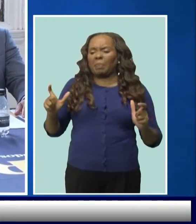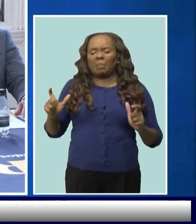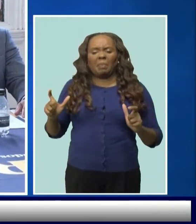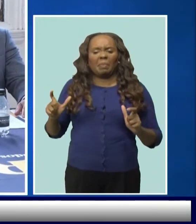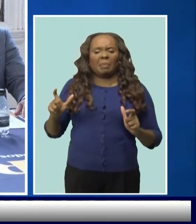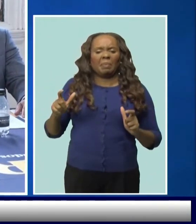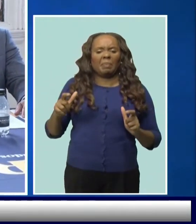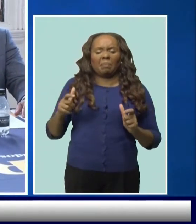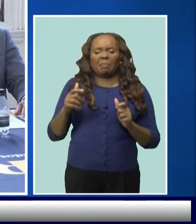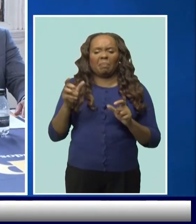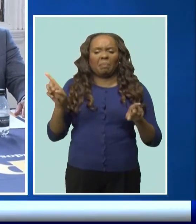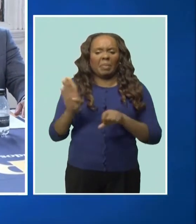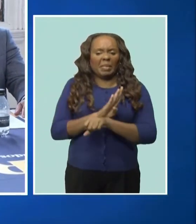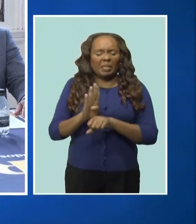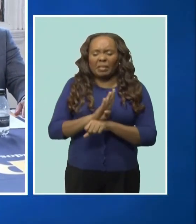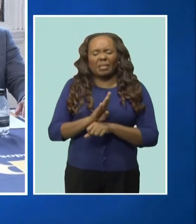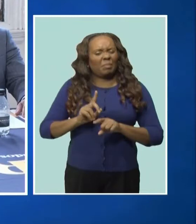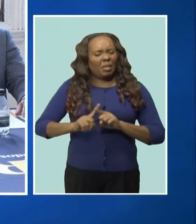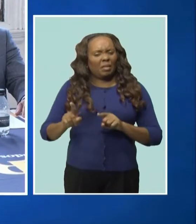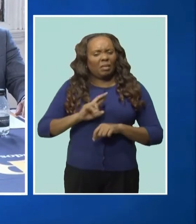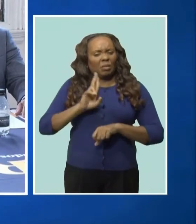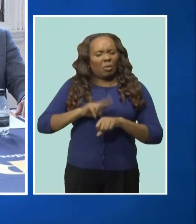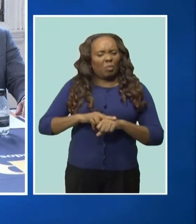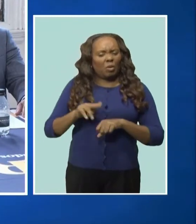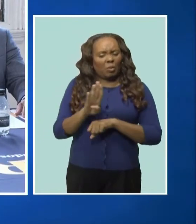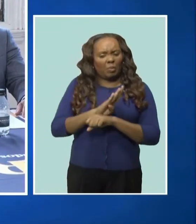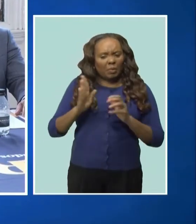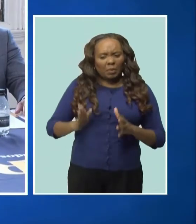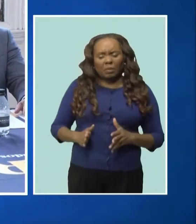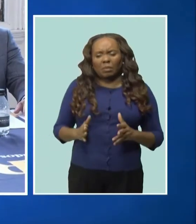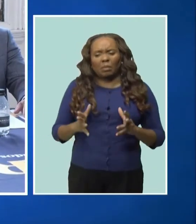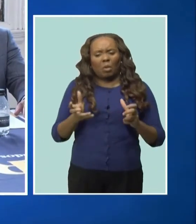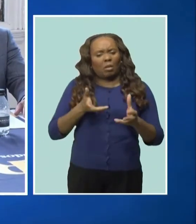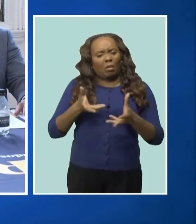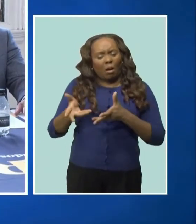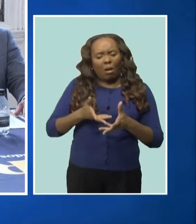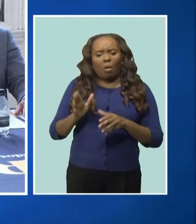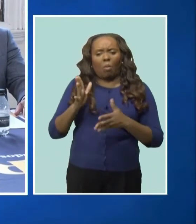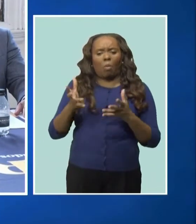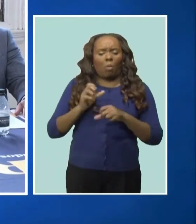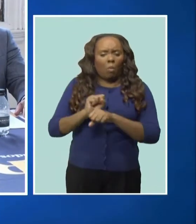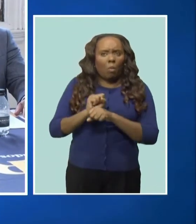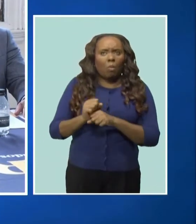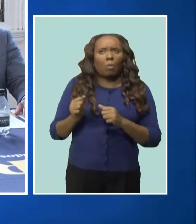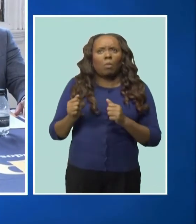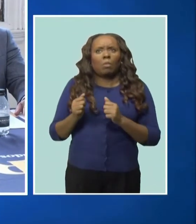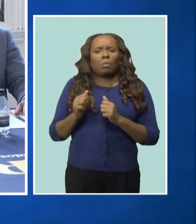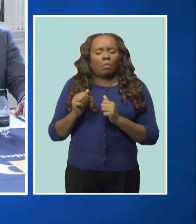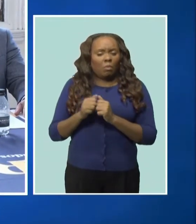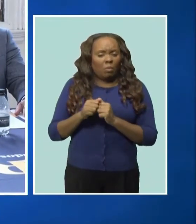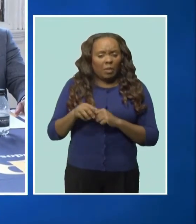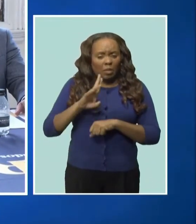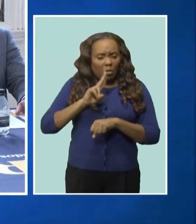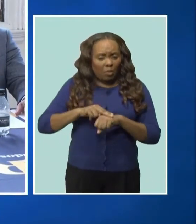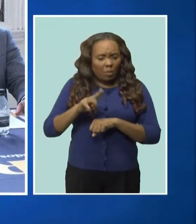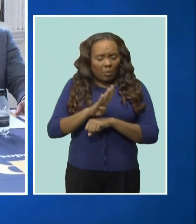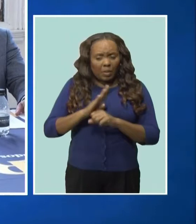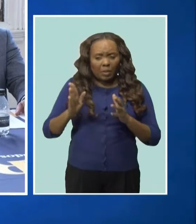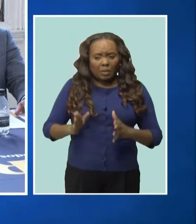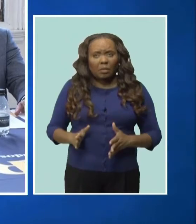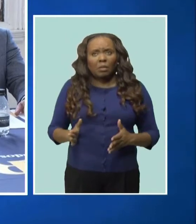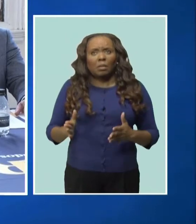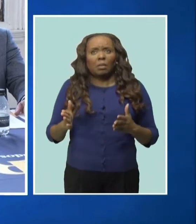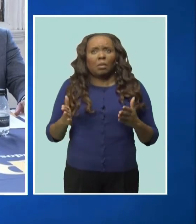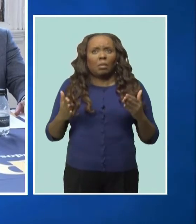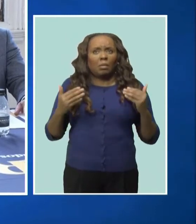Bajans working collaboratively to unlock the almost $10 billion in savings that we